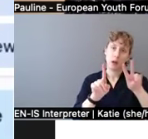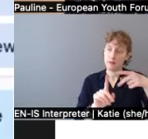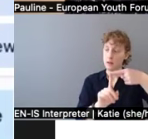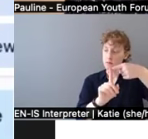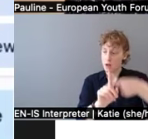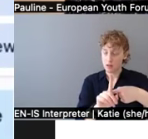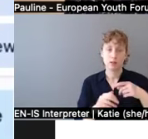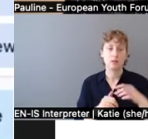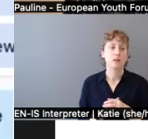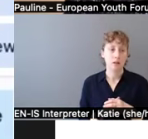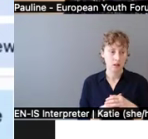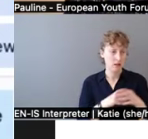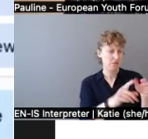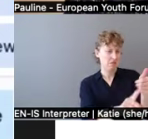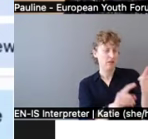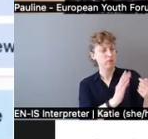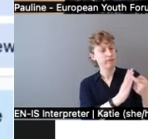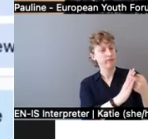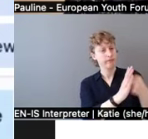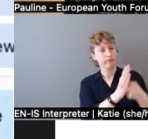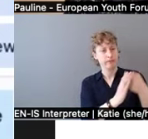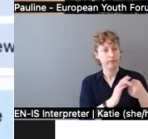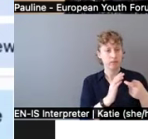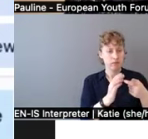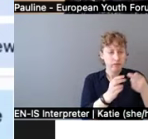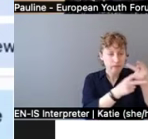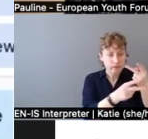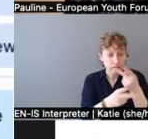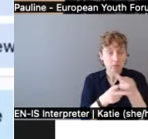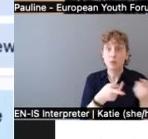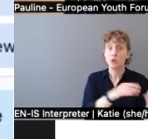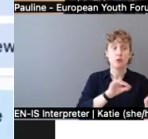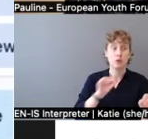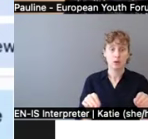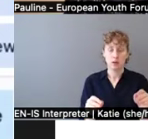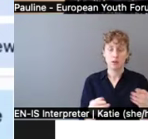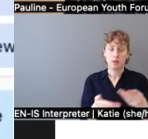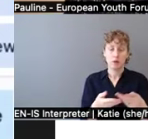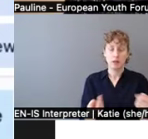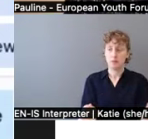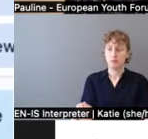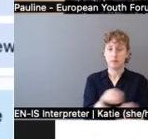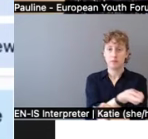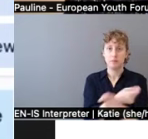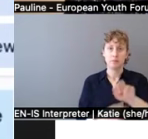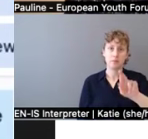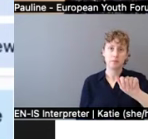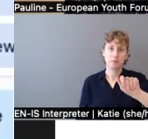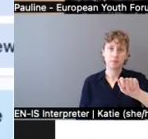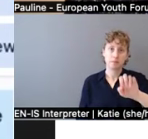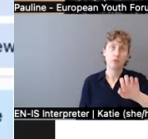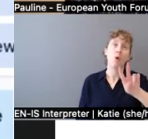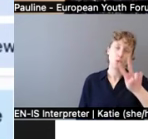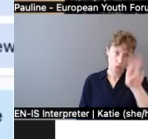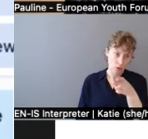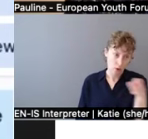calculated. You can write the exchange rate, so €2, and then the calculation to euros